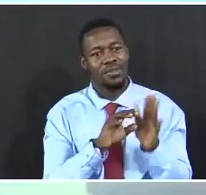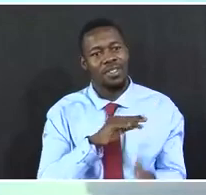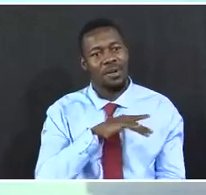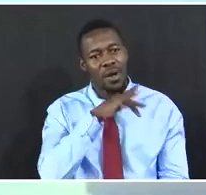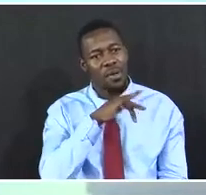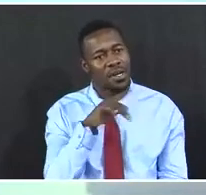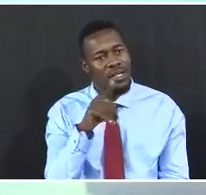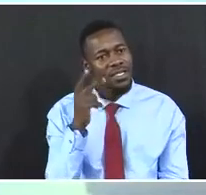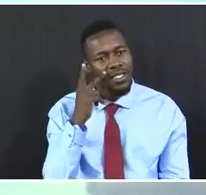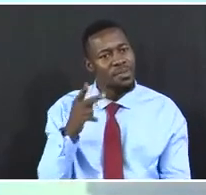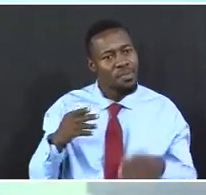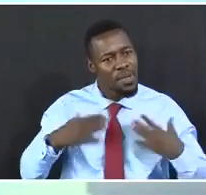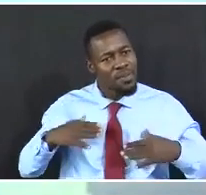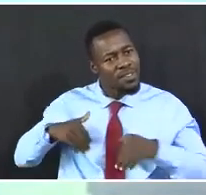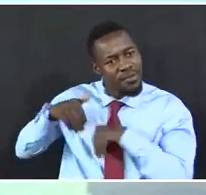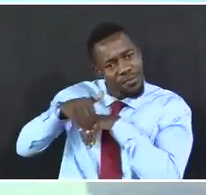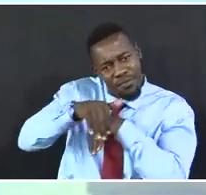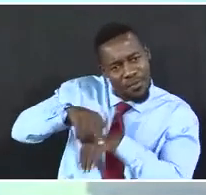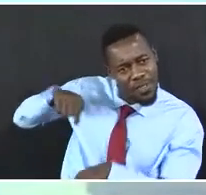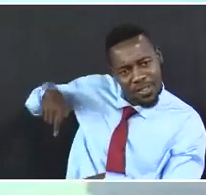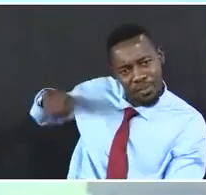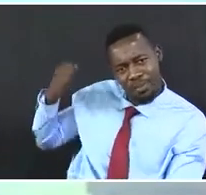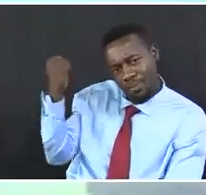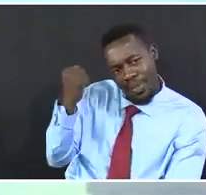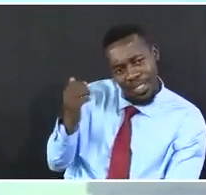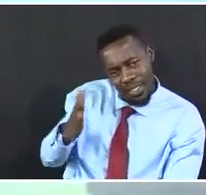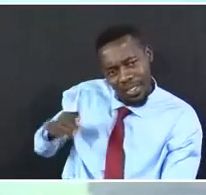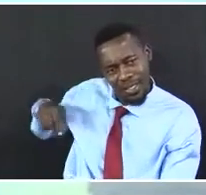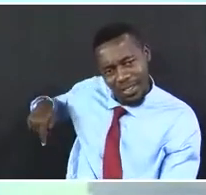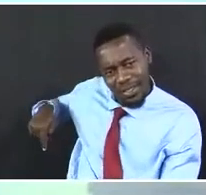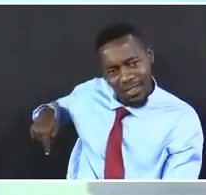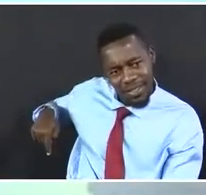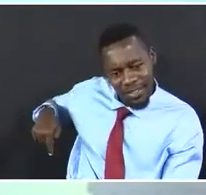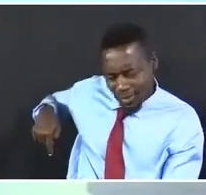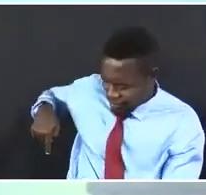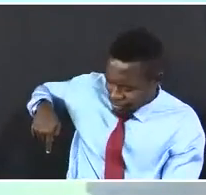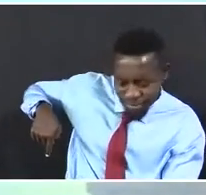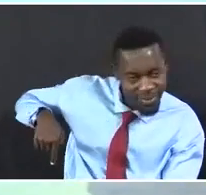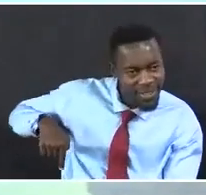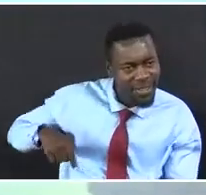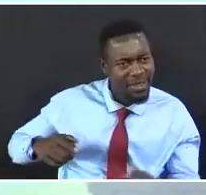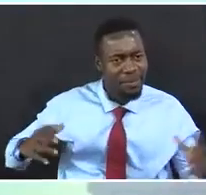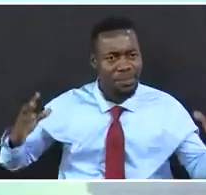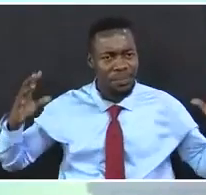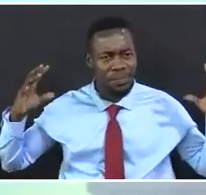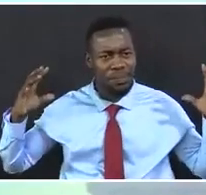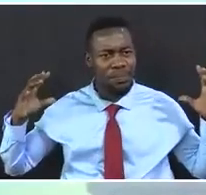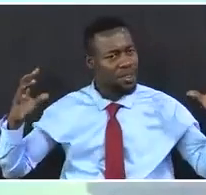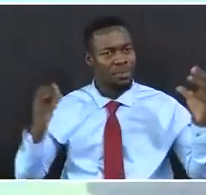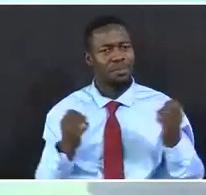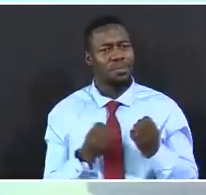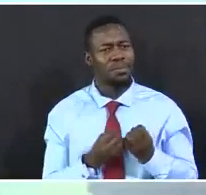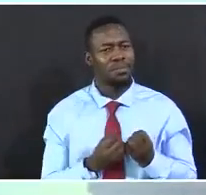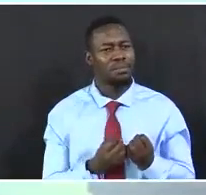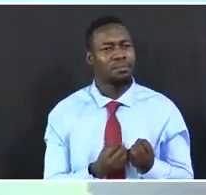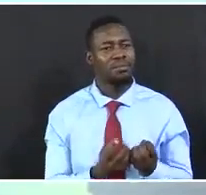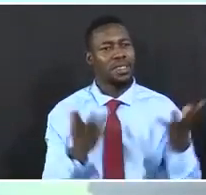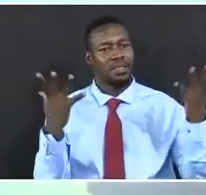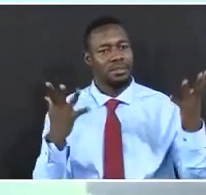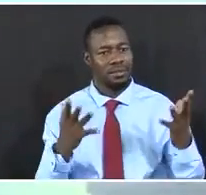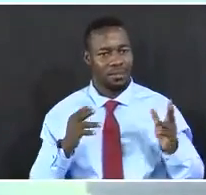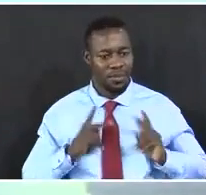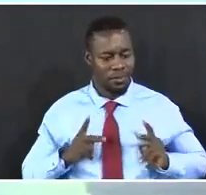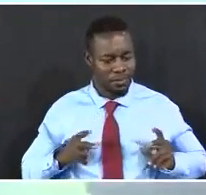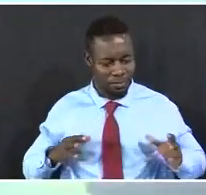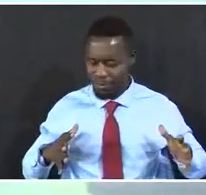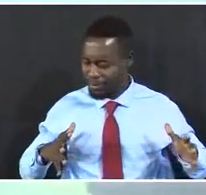it, money that is ill-gotten, and so on. And lastly, the one who does not swear by a false